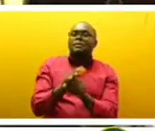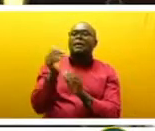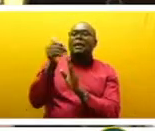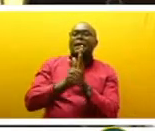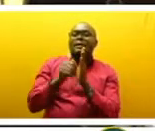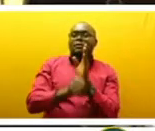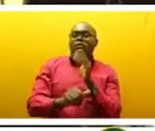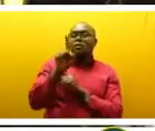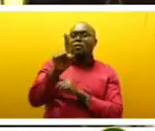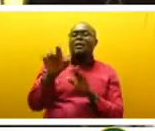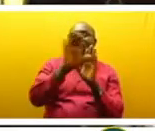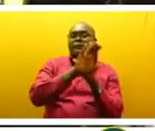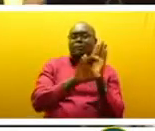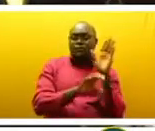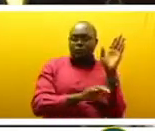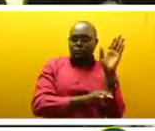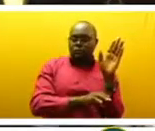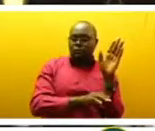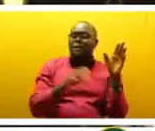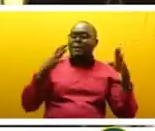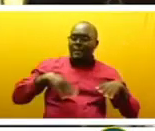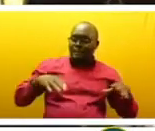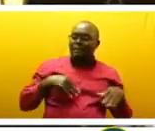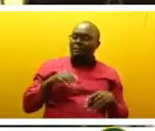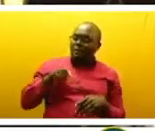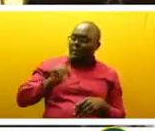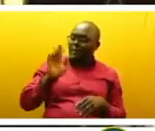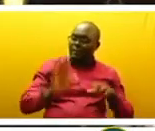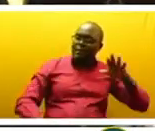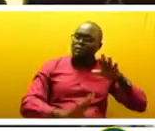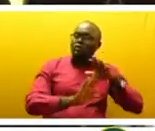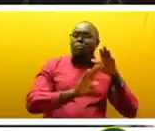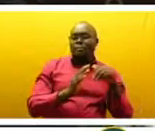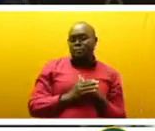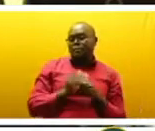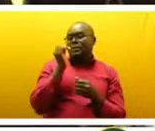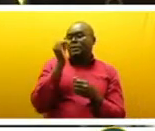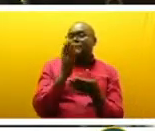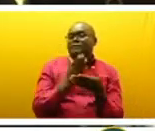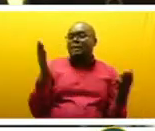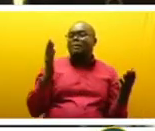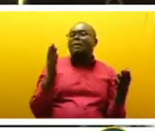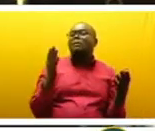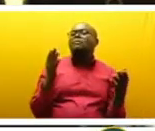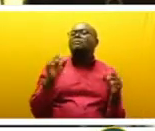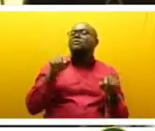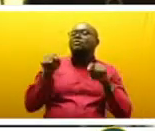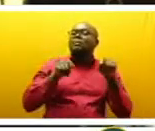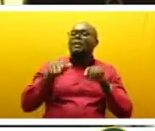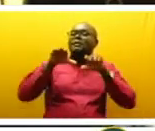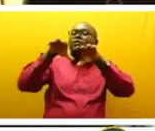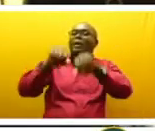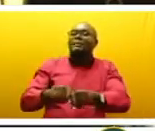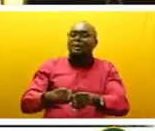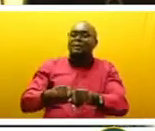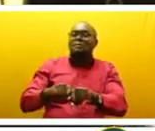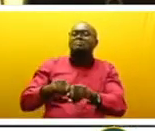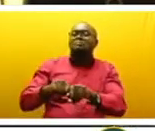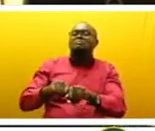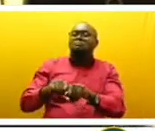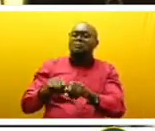of the Constitution, that the people are sovereign. But if somehow you manage to capture the sovereignty of the